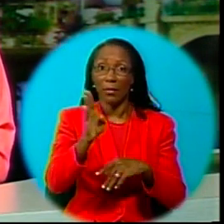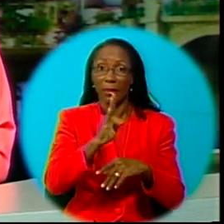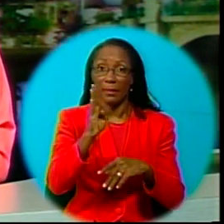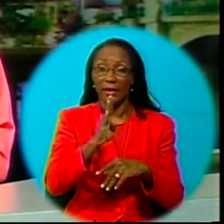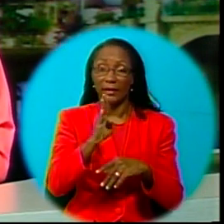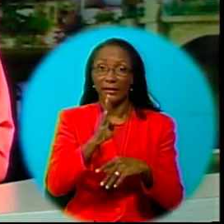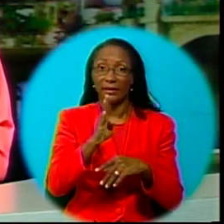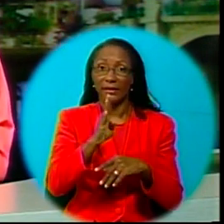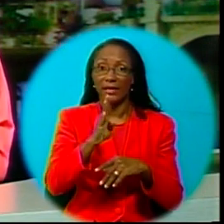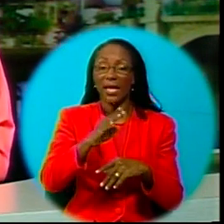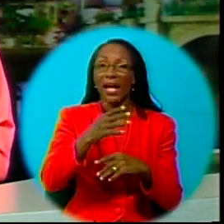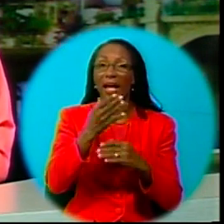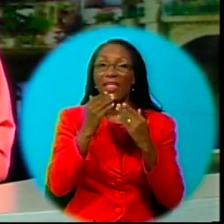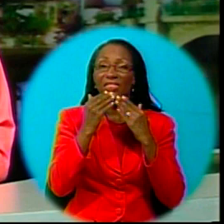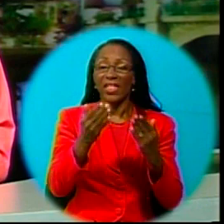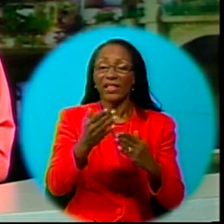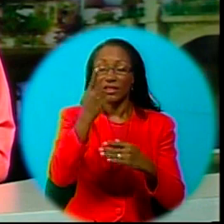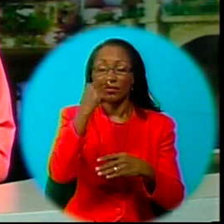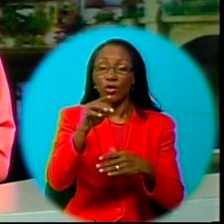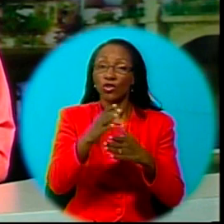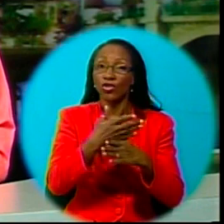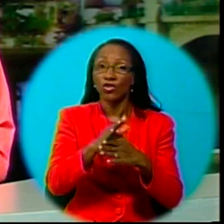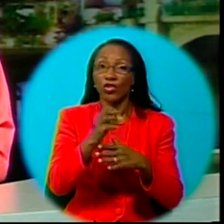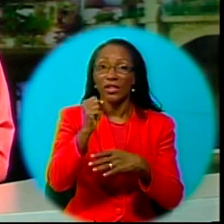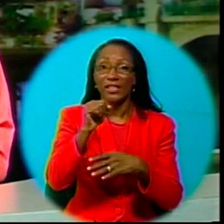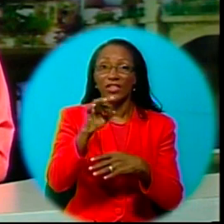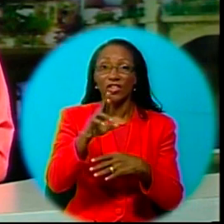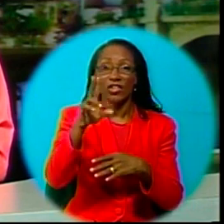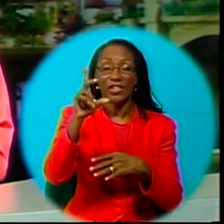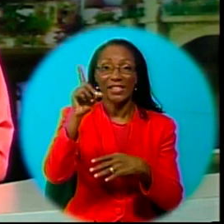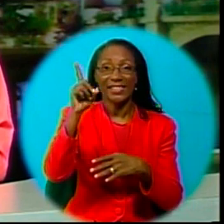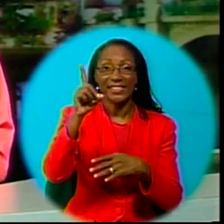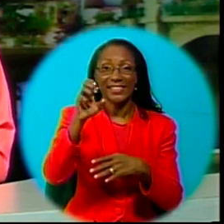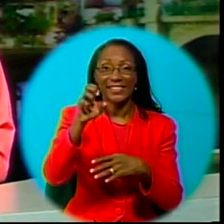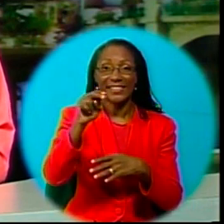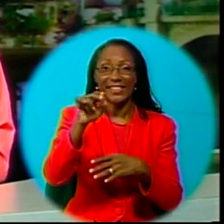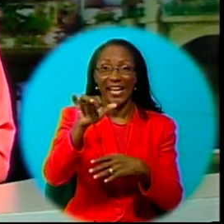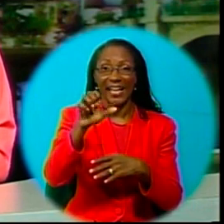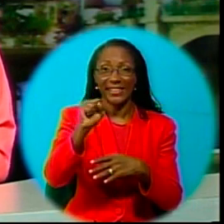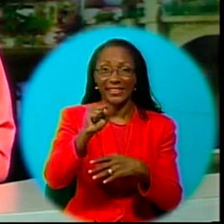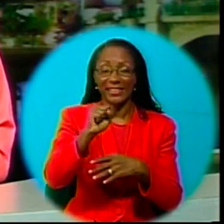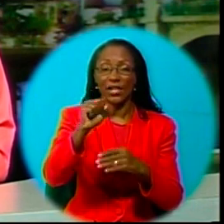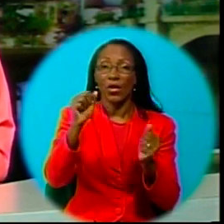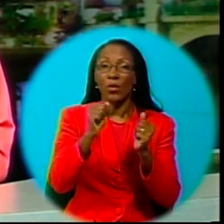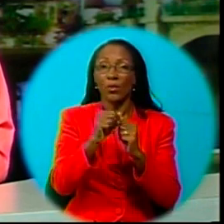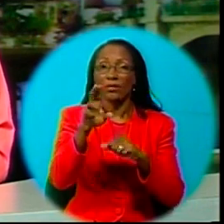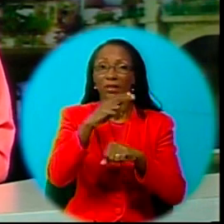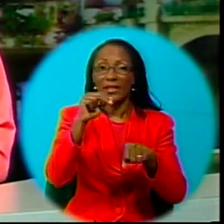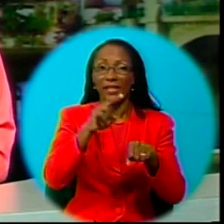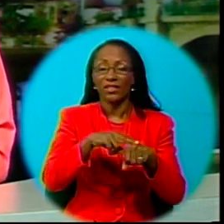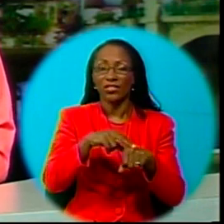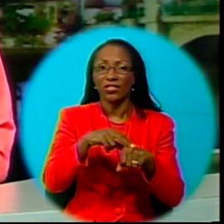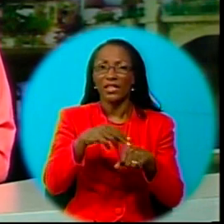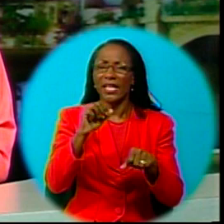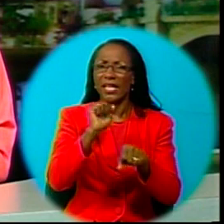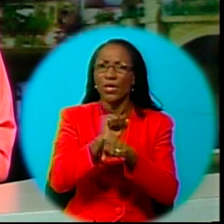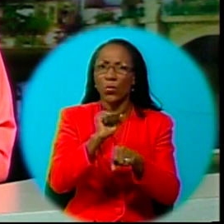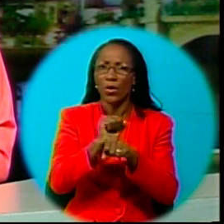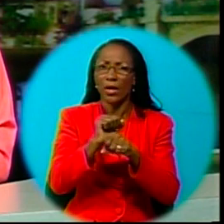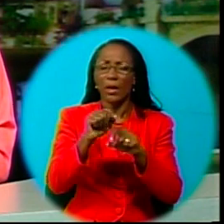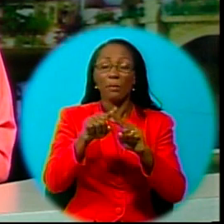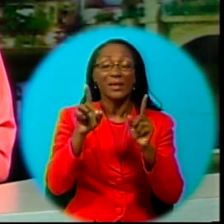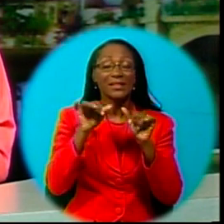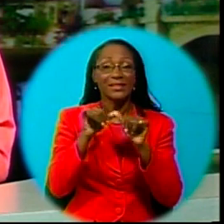nation. He says the former Chief Justice was a man who was able to carry out his duties and still had time for his family.